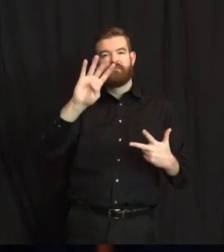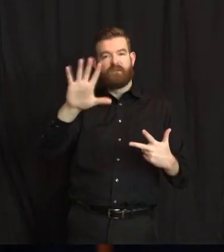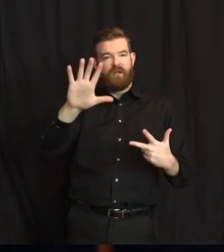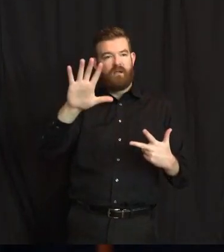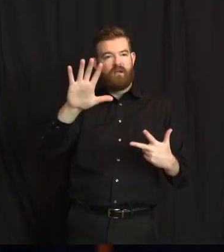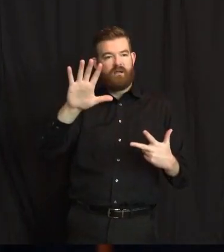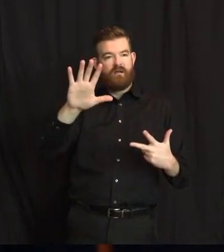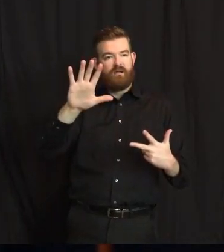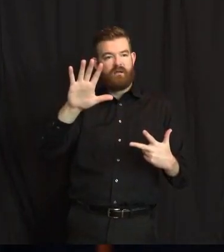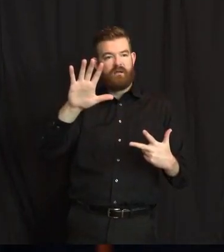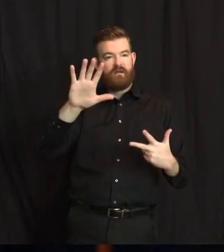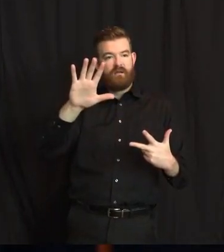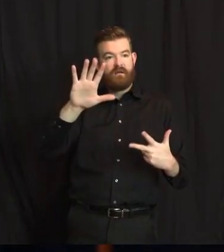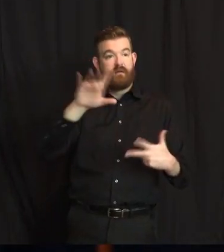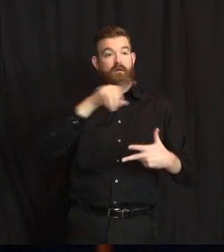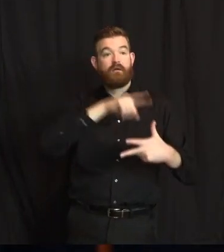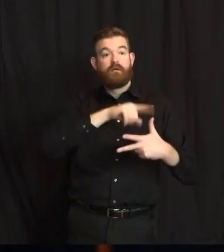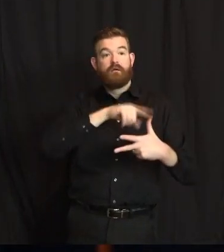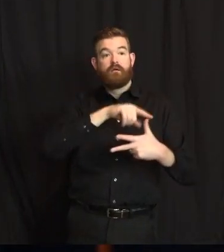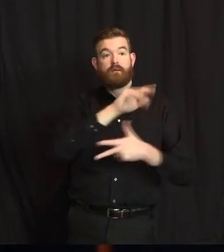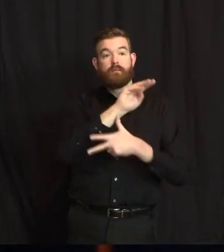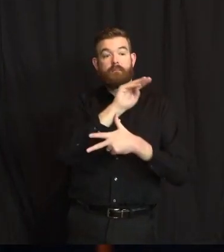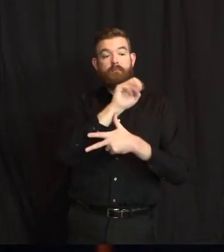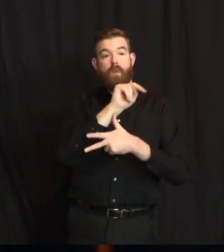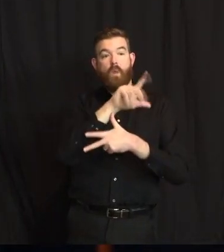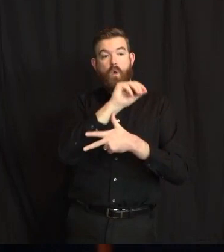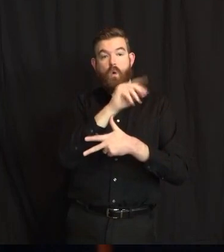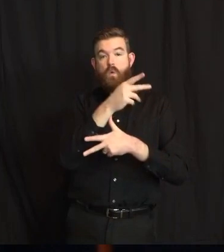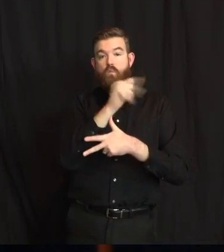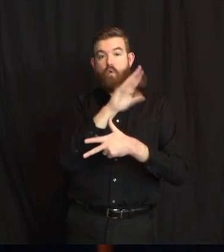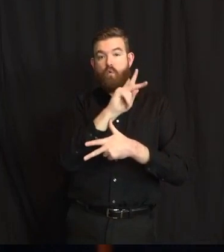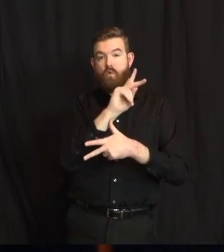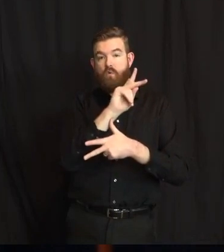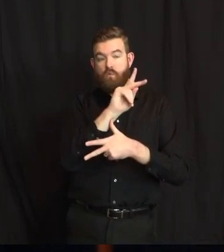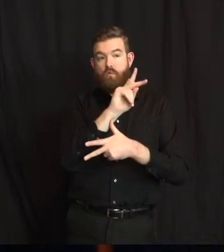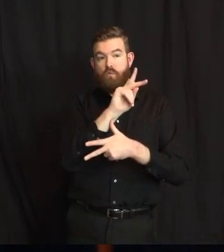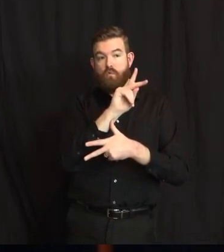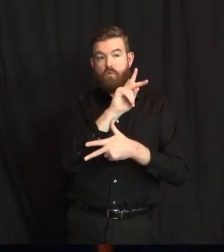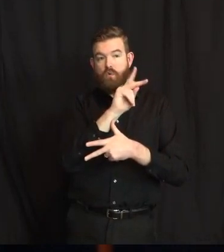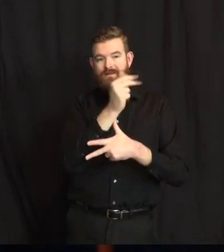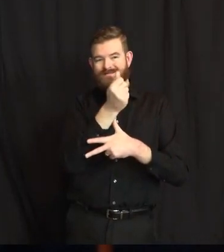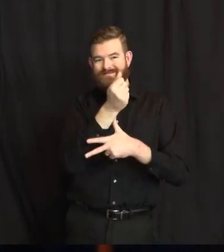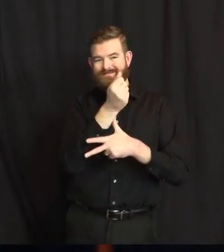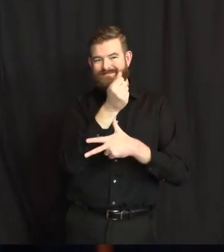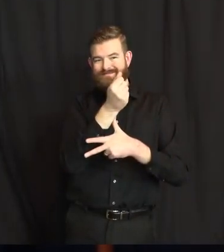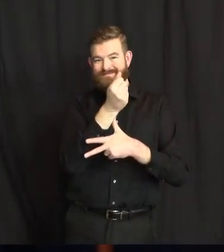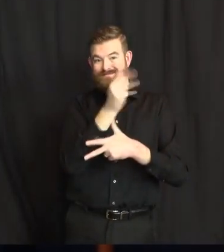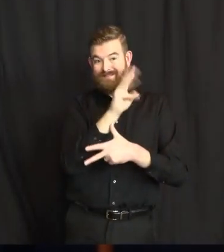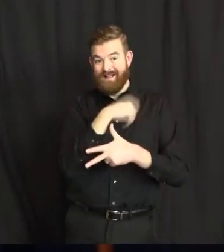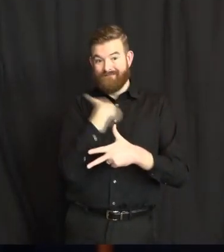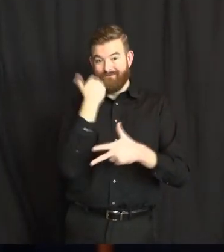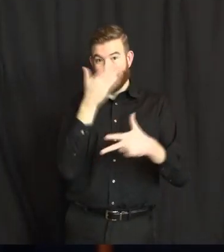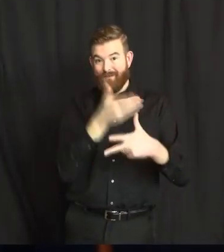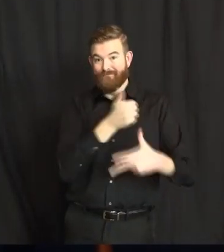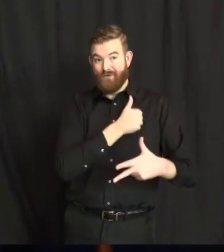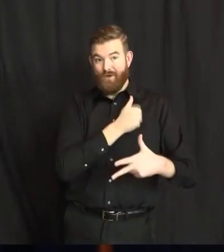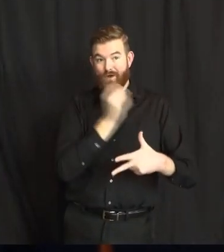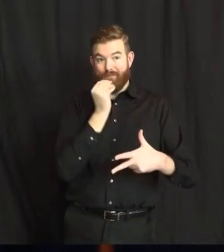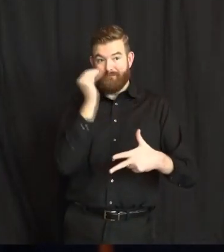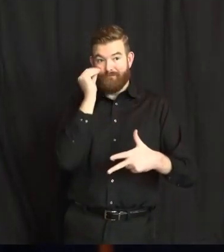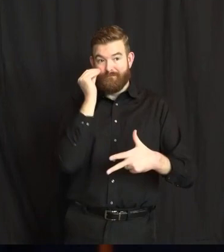16 residents and 5 staff members who have been confirmed as positive